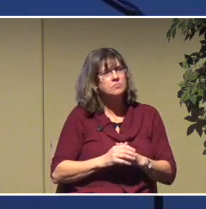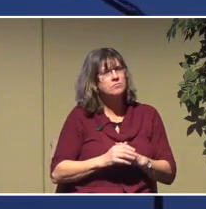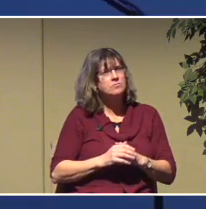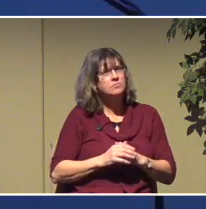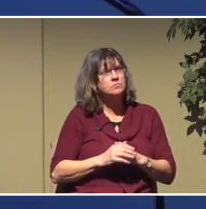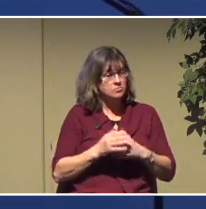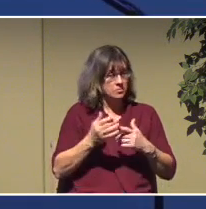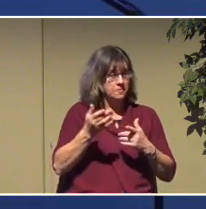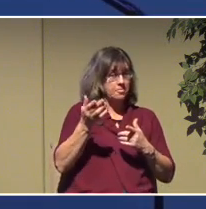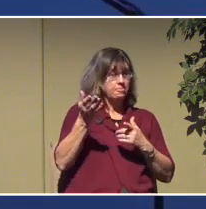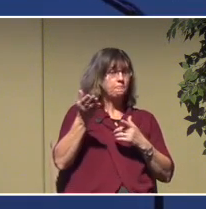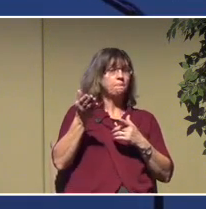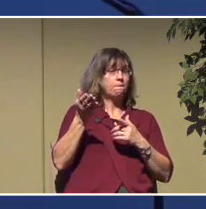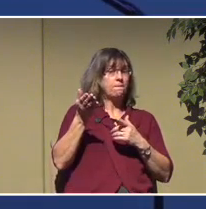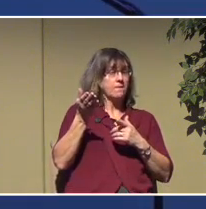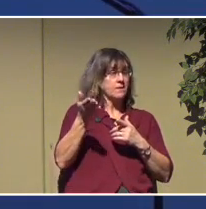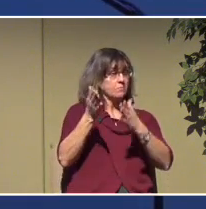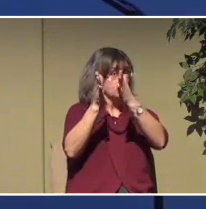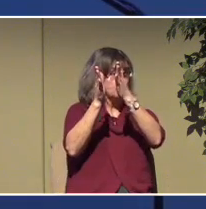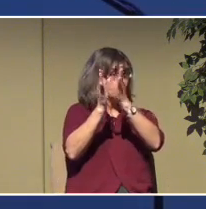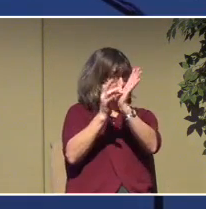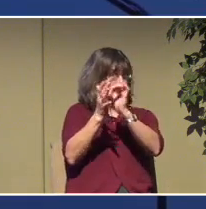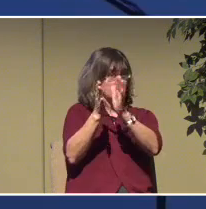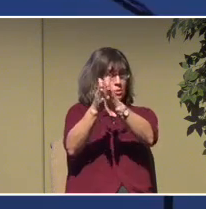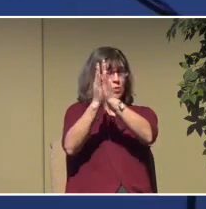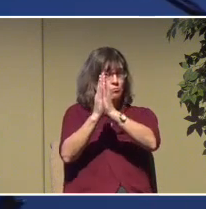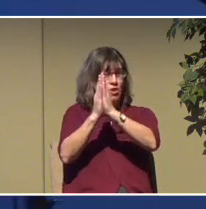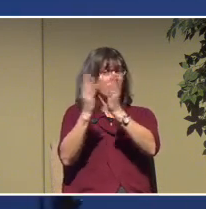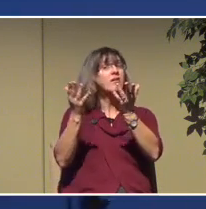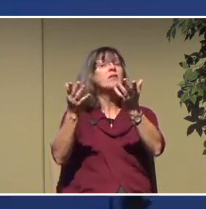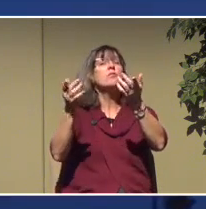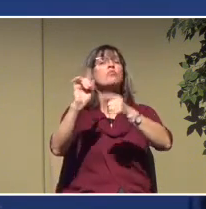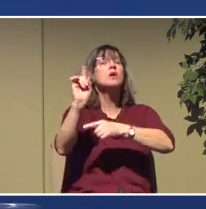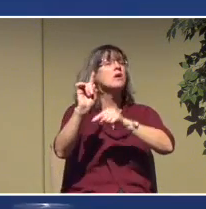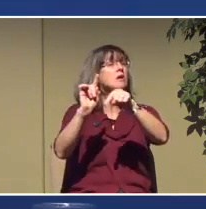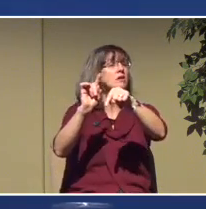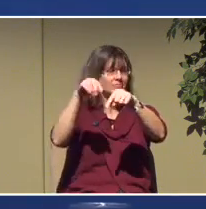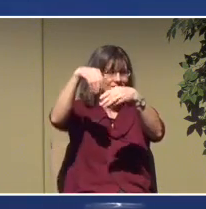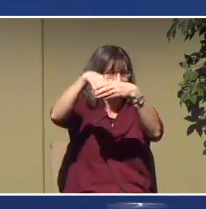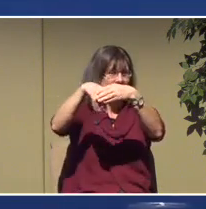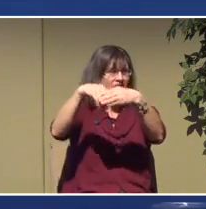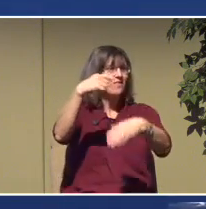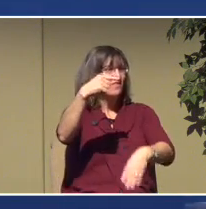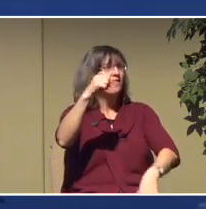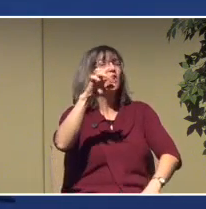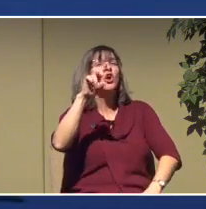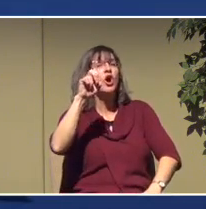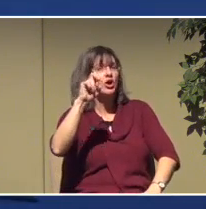Now this prayer takes place in a garden in Gethsemane.